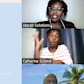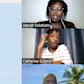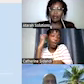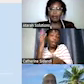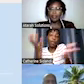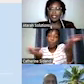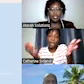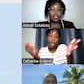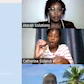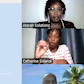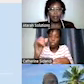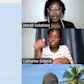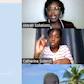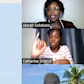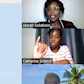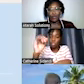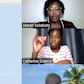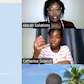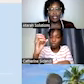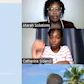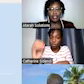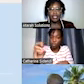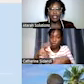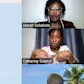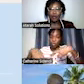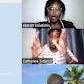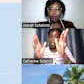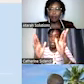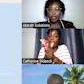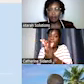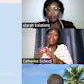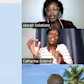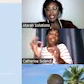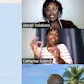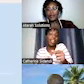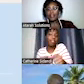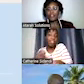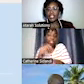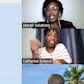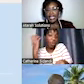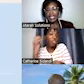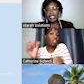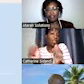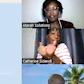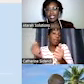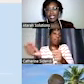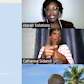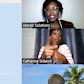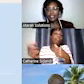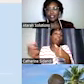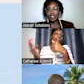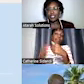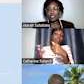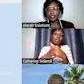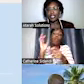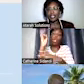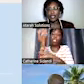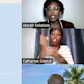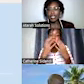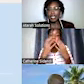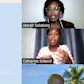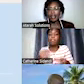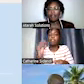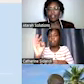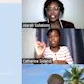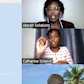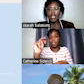have an event coming up in September, and in due course, I'll be telling you more about them. And then we have Fina Gardens. Fina Gardens Resort is a hotel